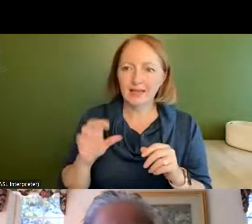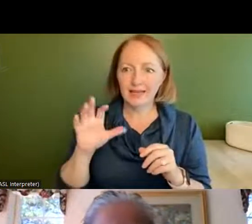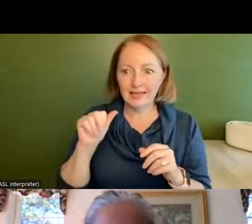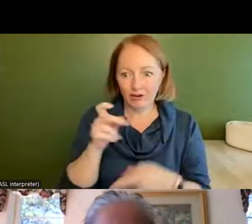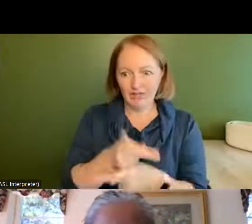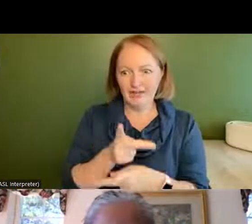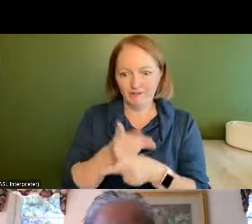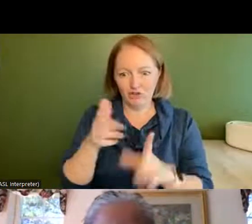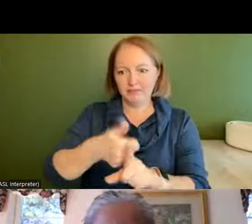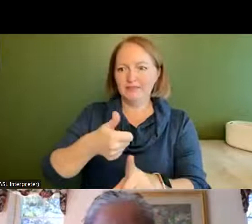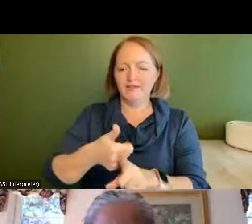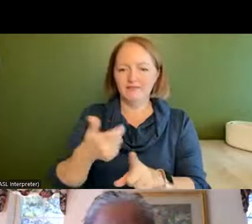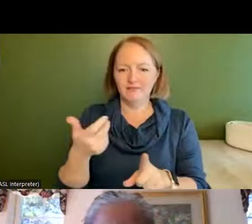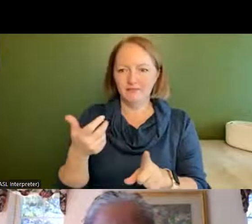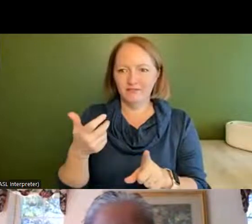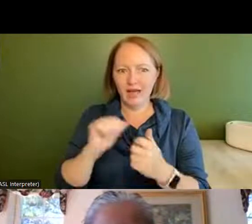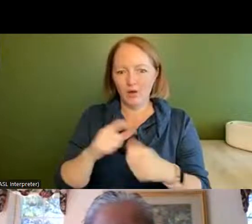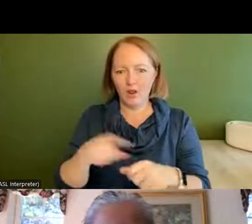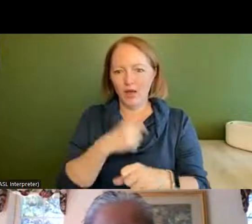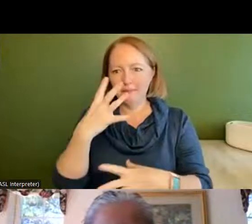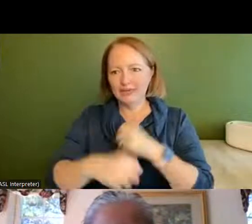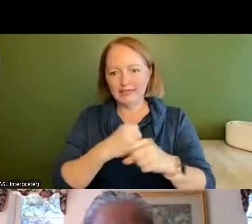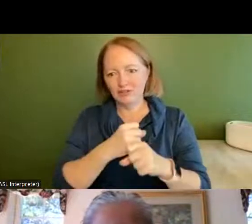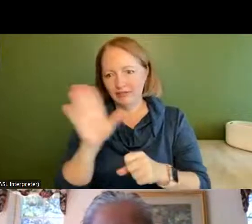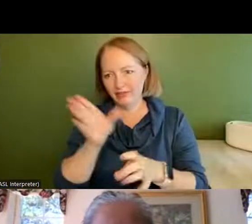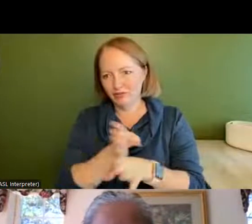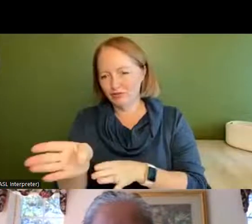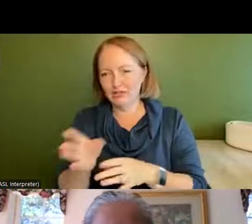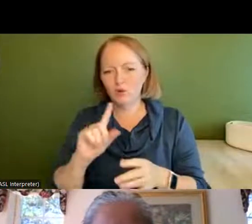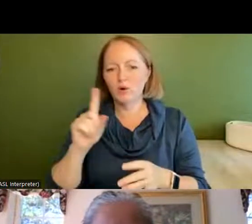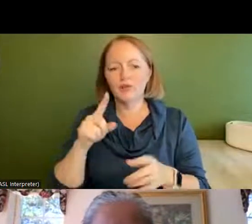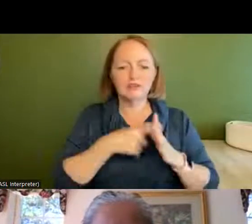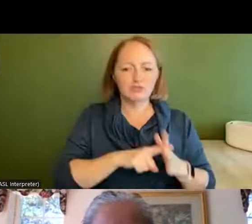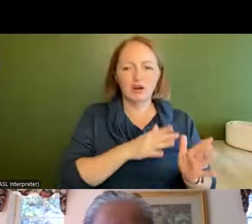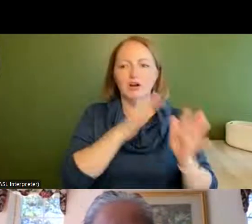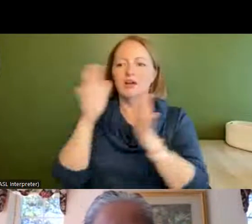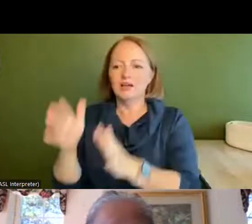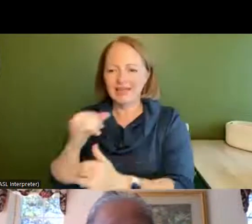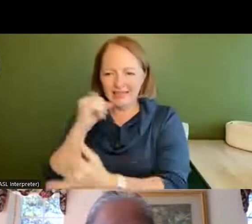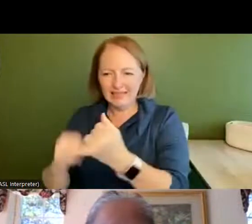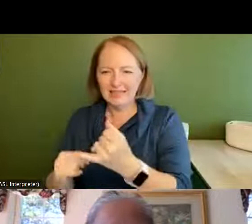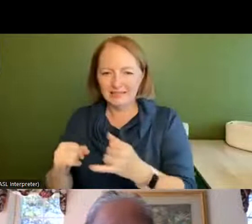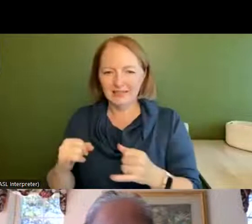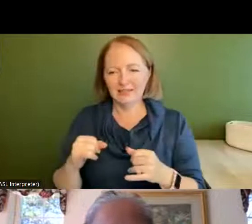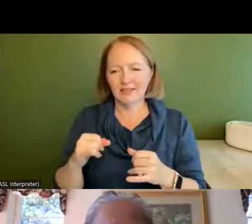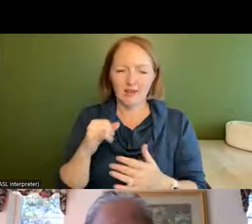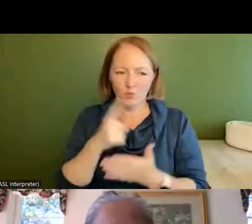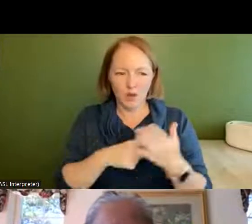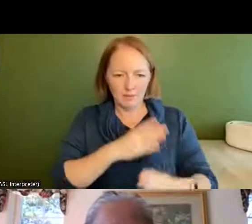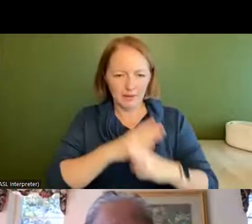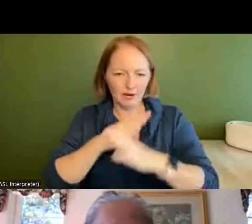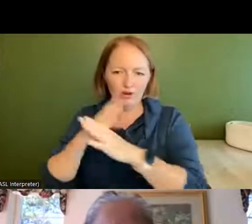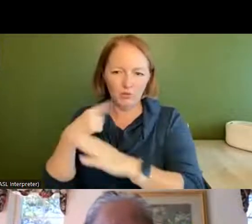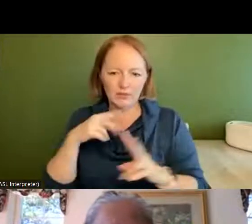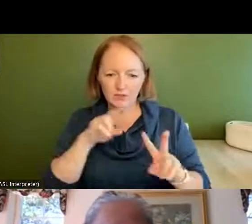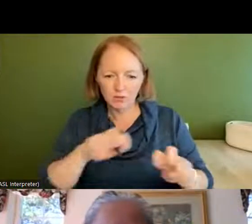caregiving span of a career, where they might start and where they might end up, and some of the barriers that we need to look